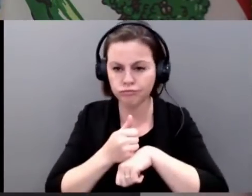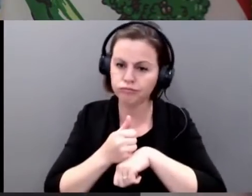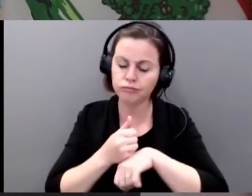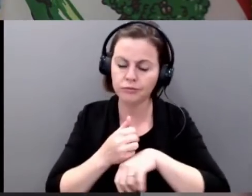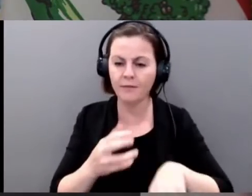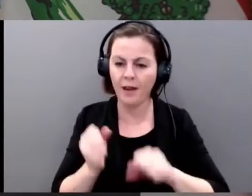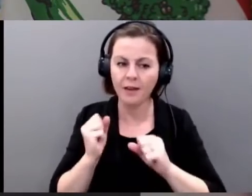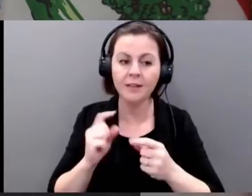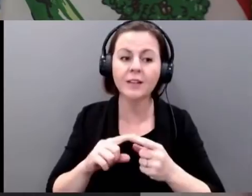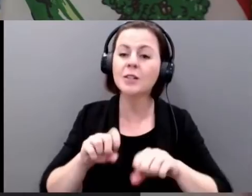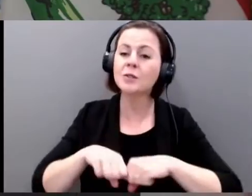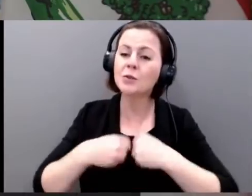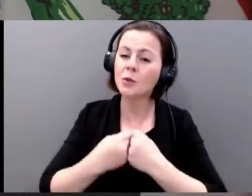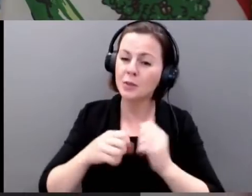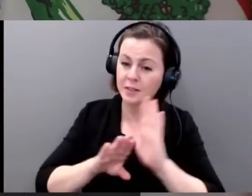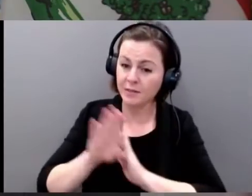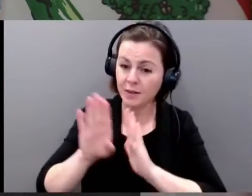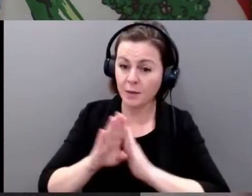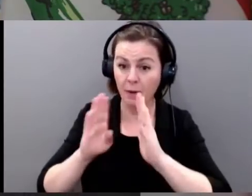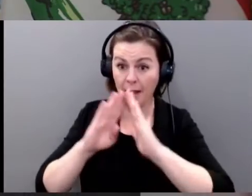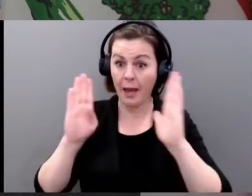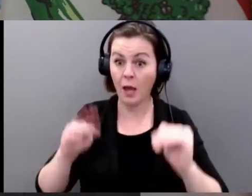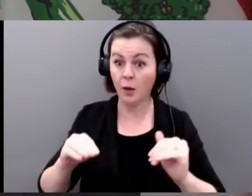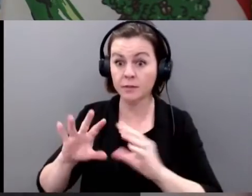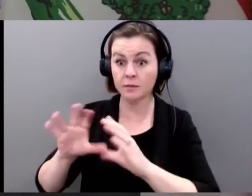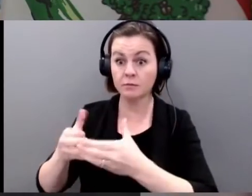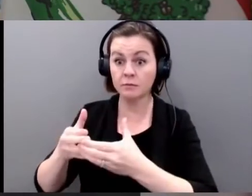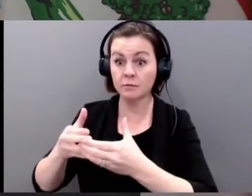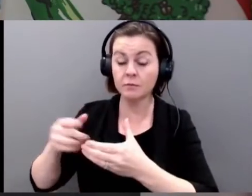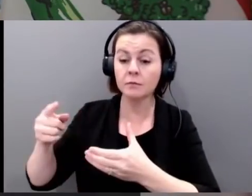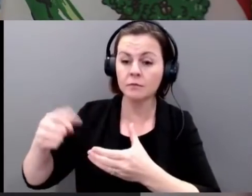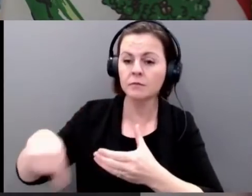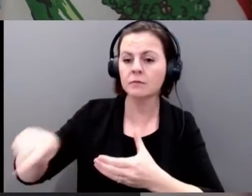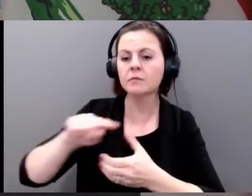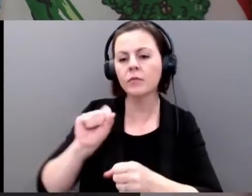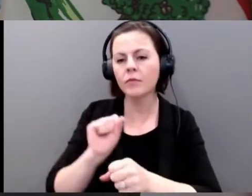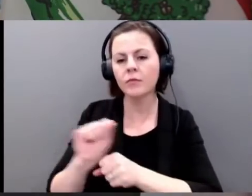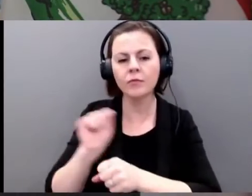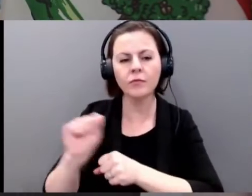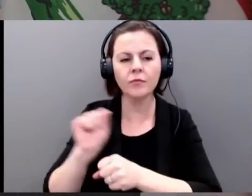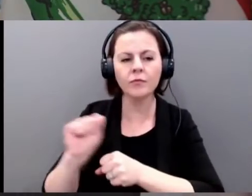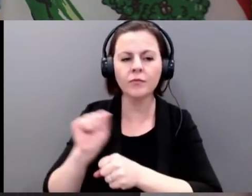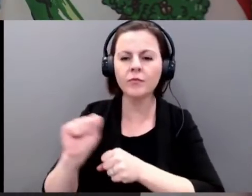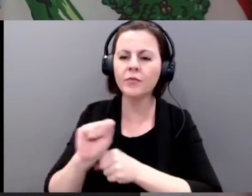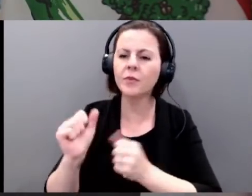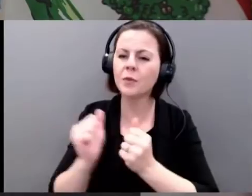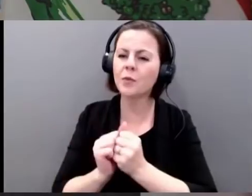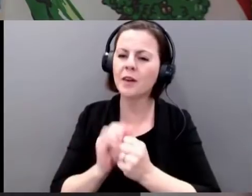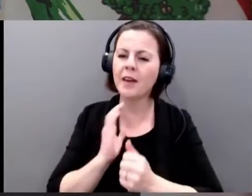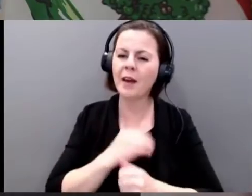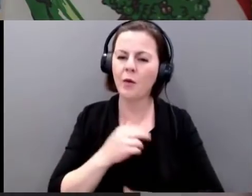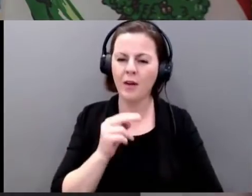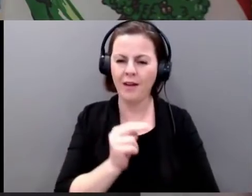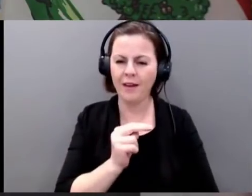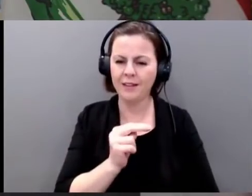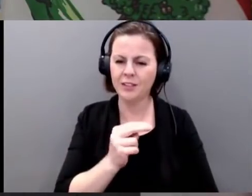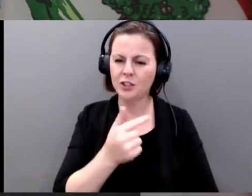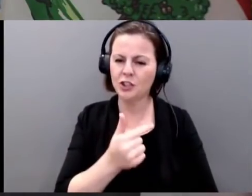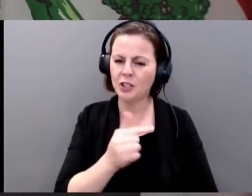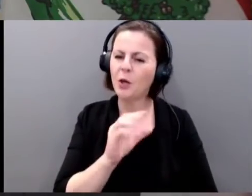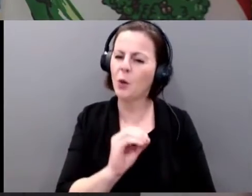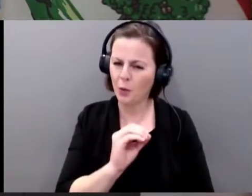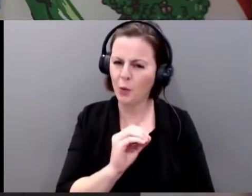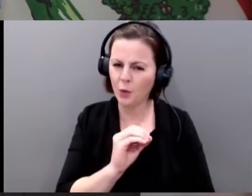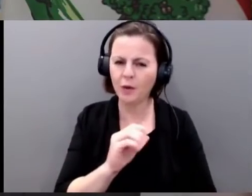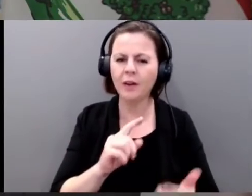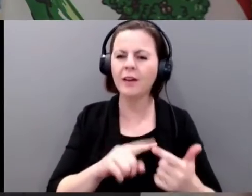social development and housing, they are working currently to work with our NGOs, our partners, food banks,